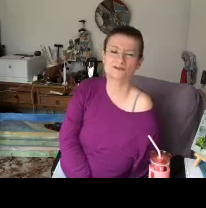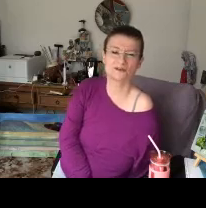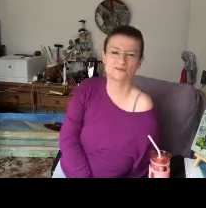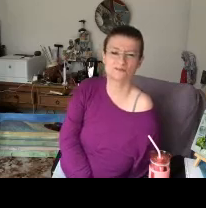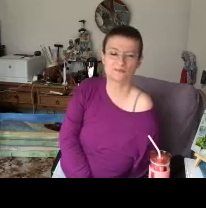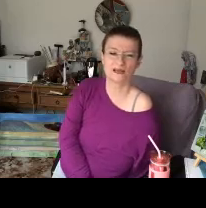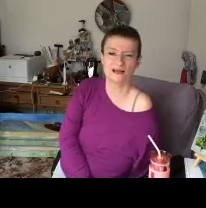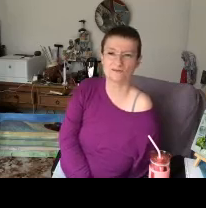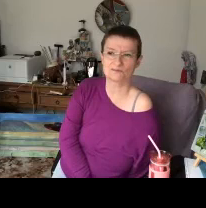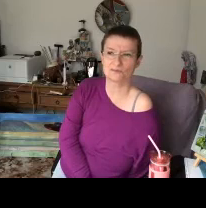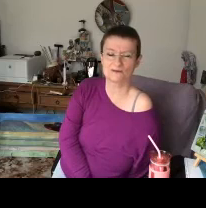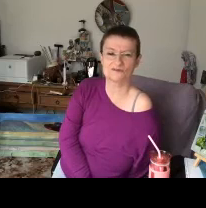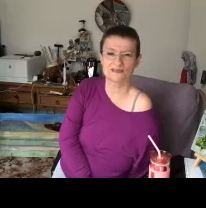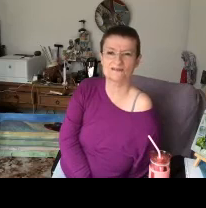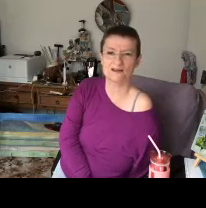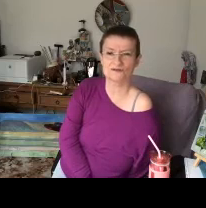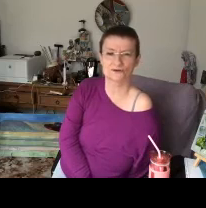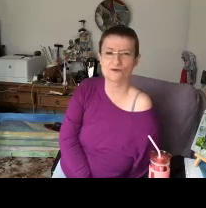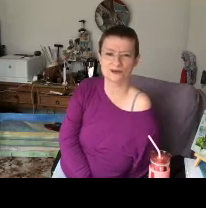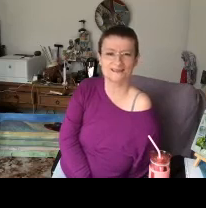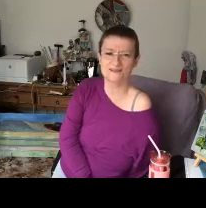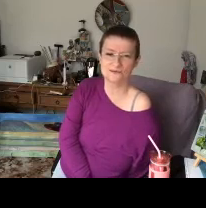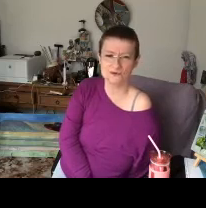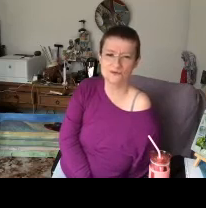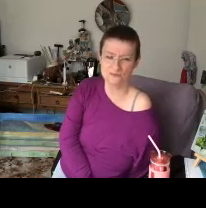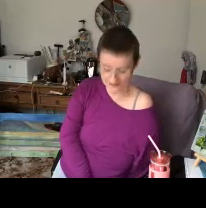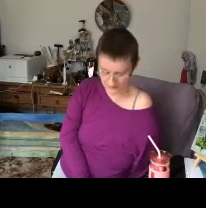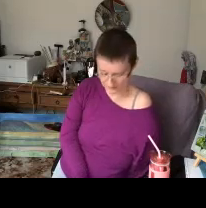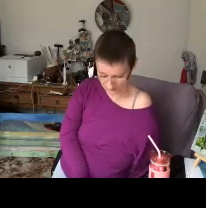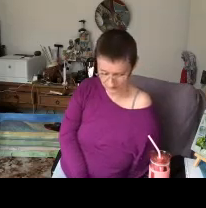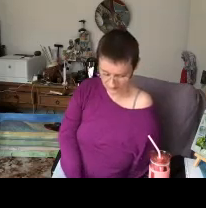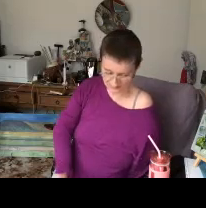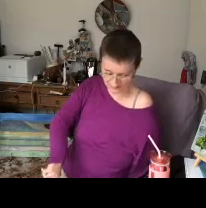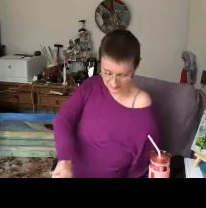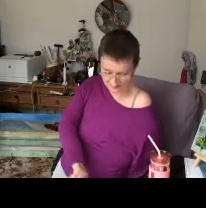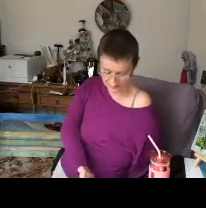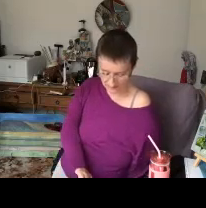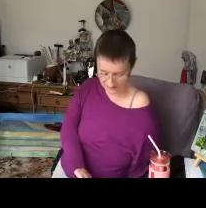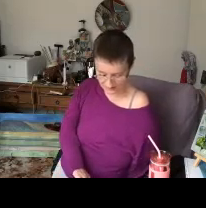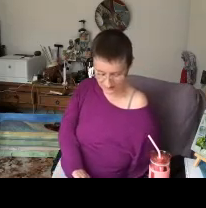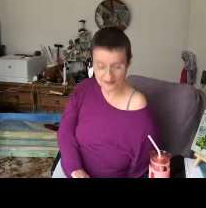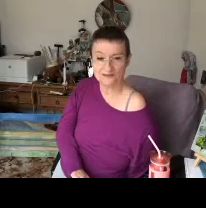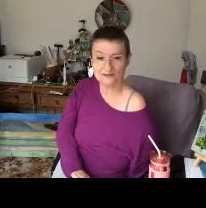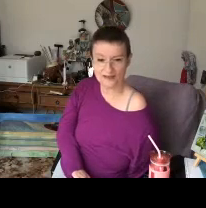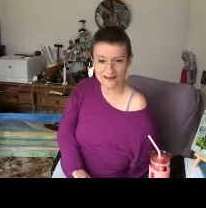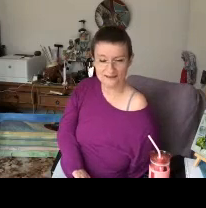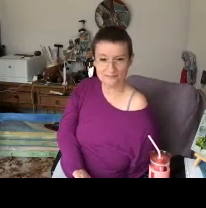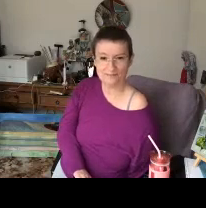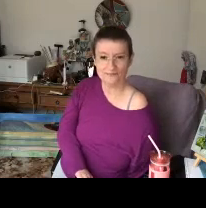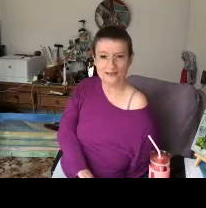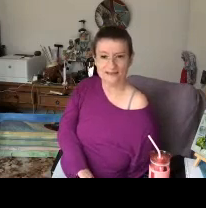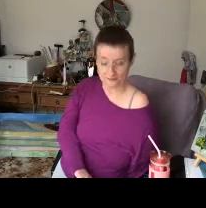that I was drawing in the womb, so this was kind of the base for